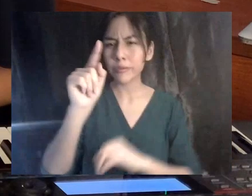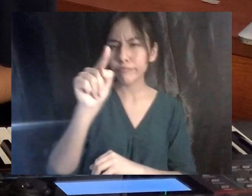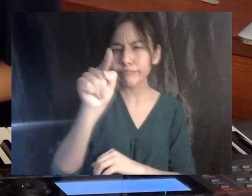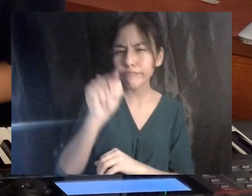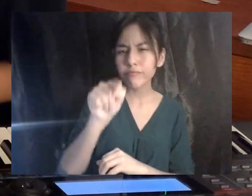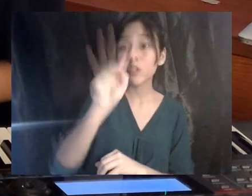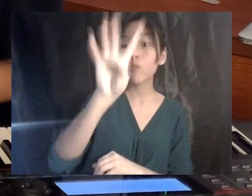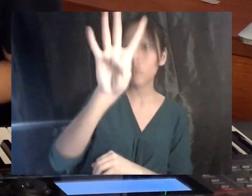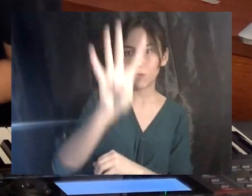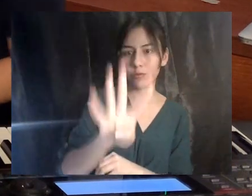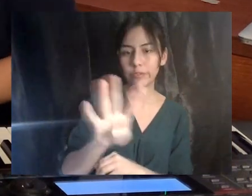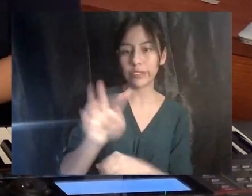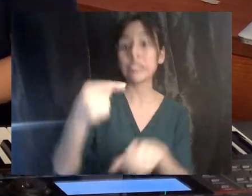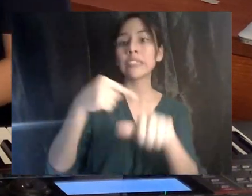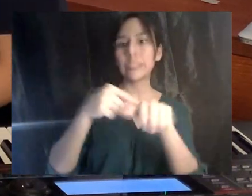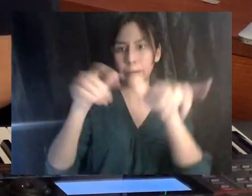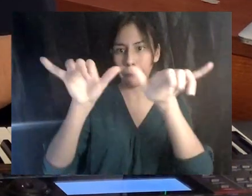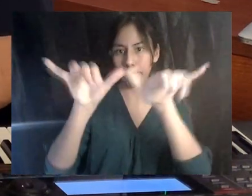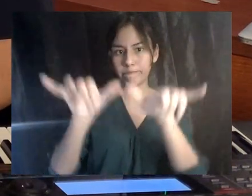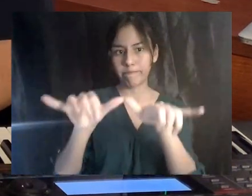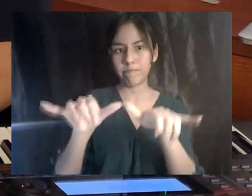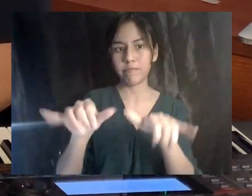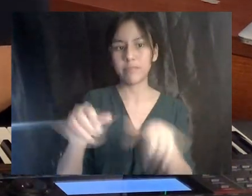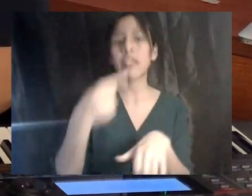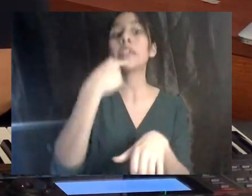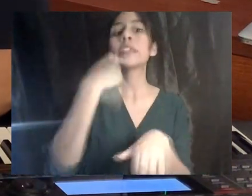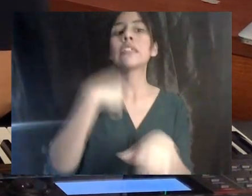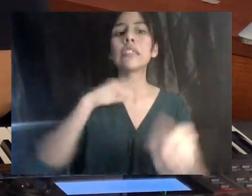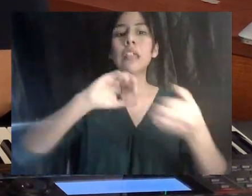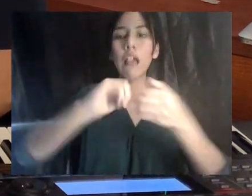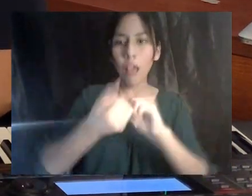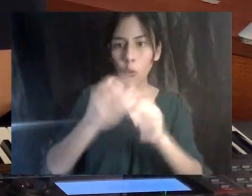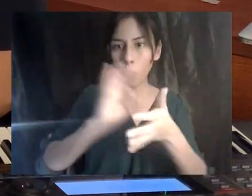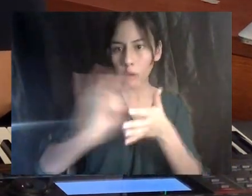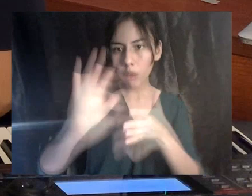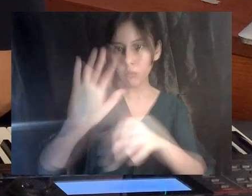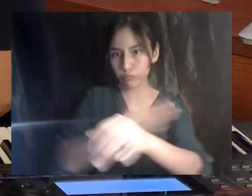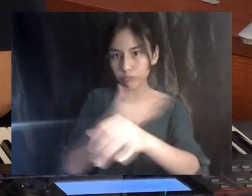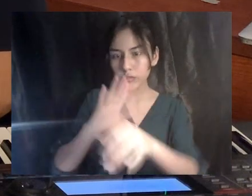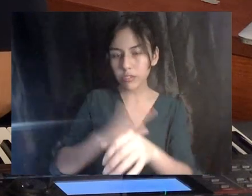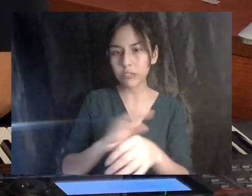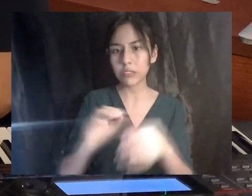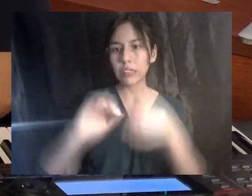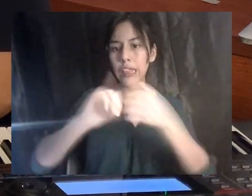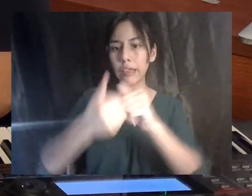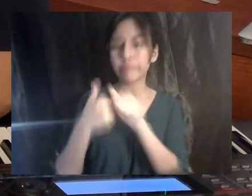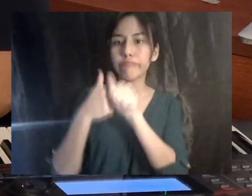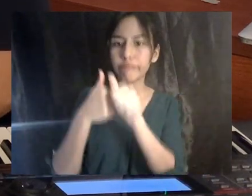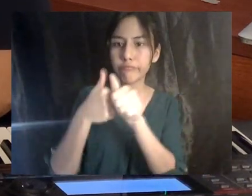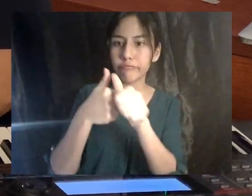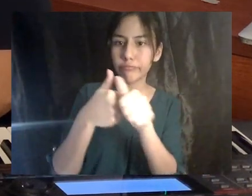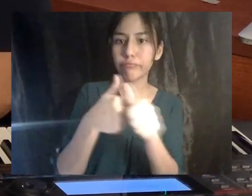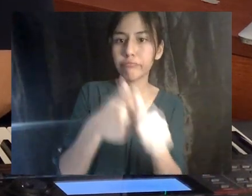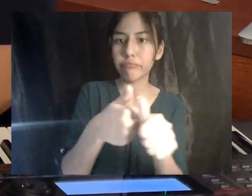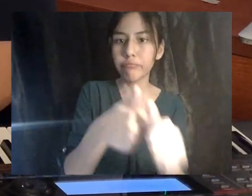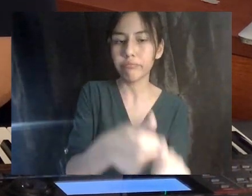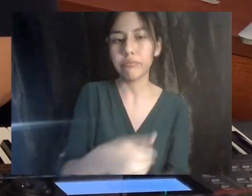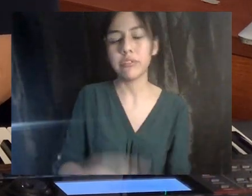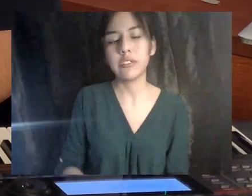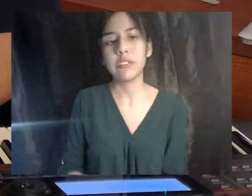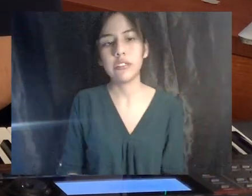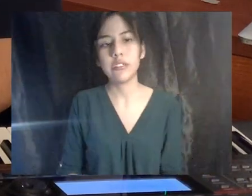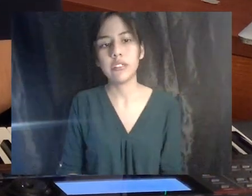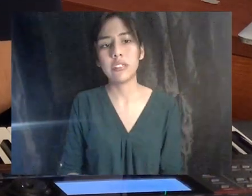our time signature. A time signature is going to tell us how we count our music and how to keep in time with our